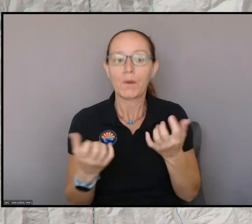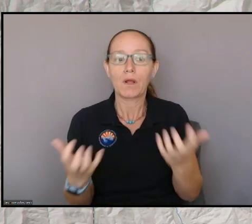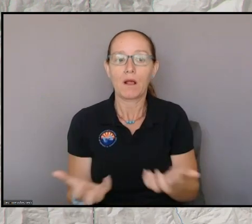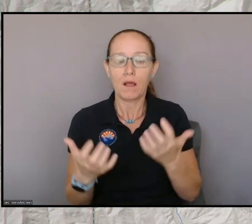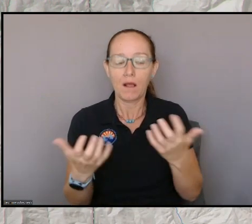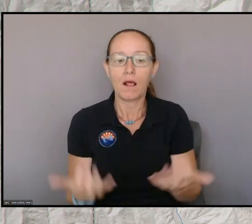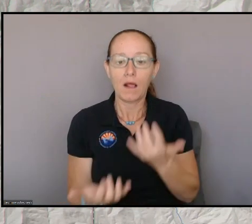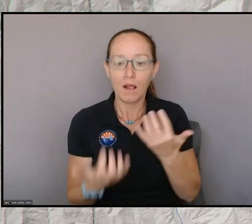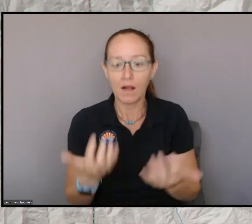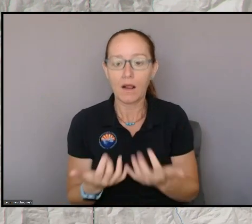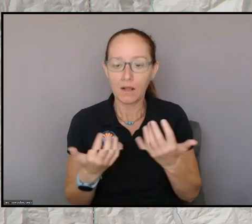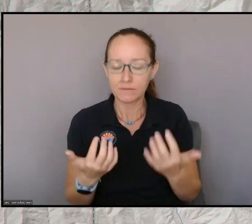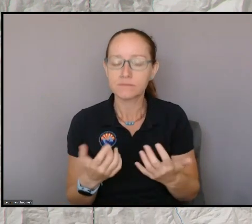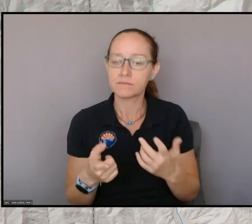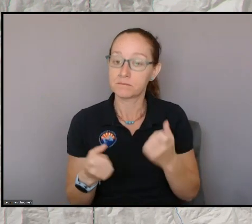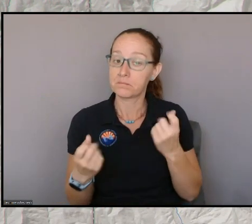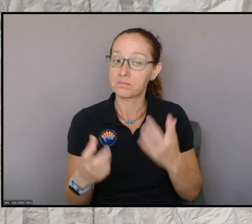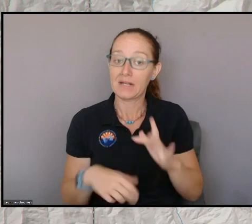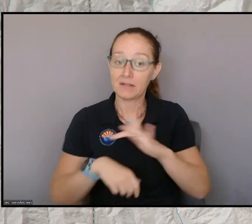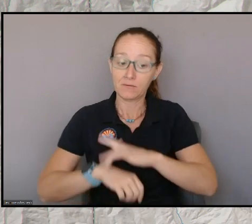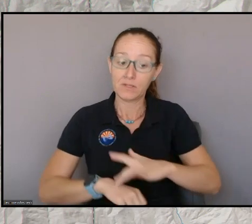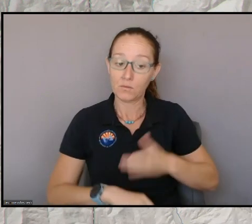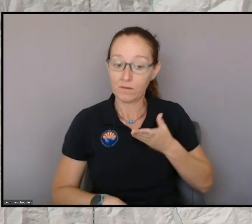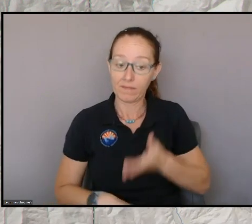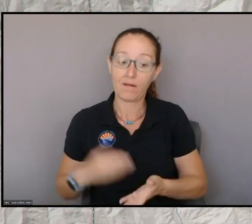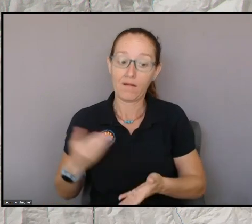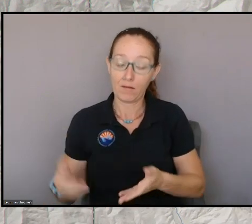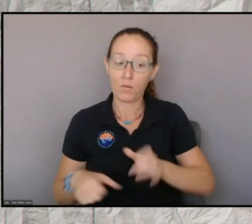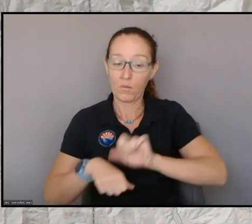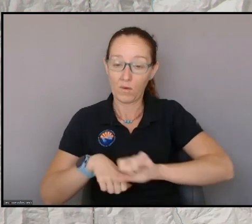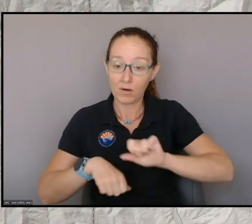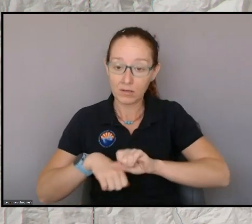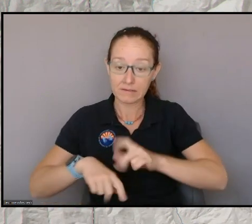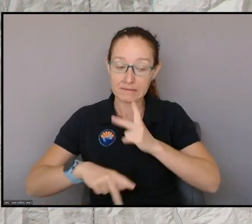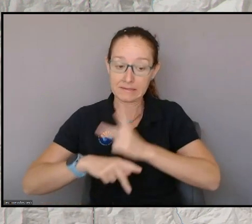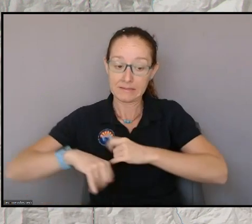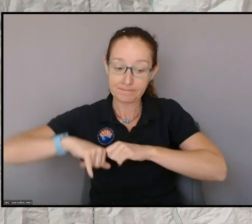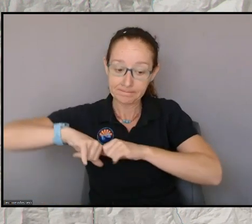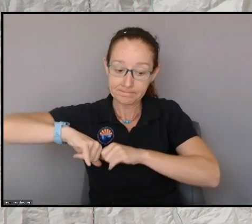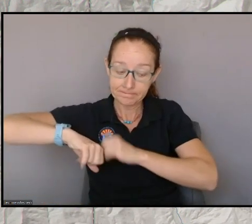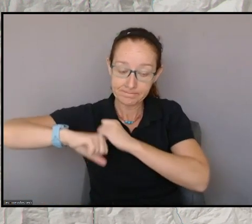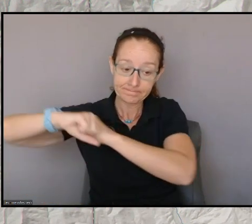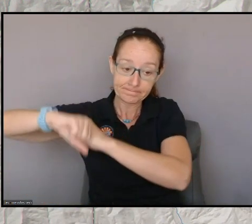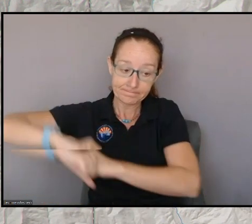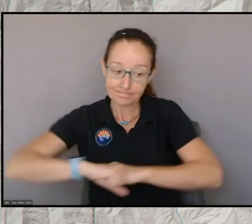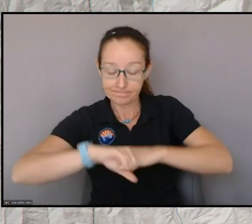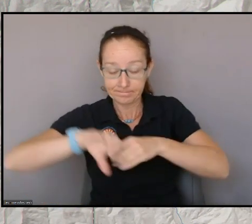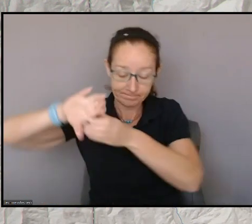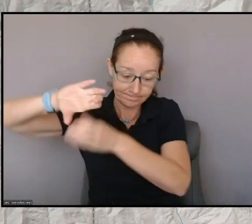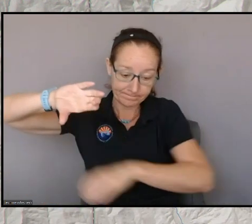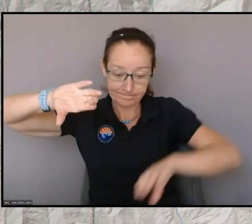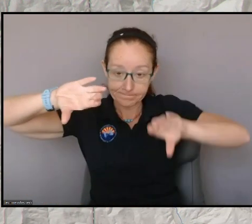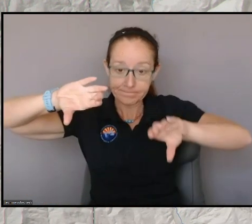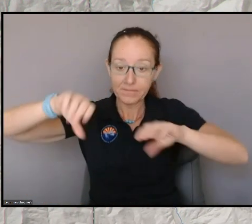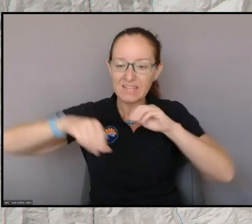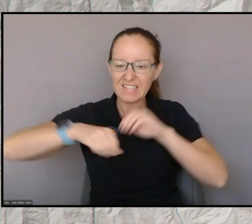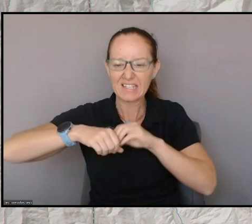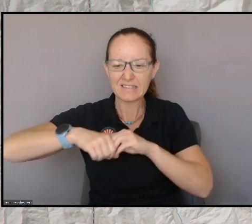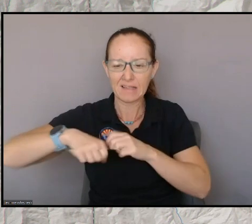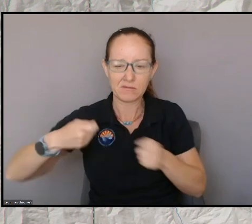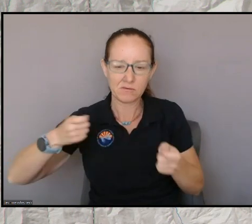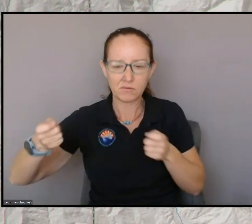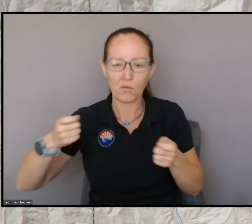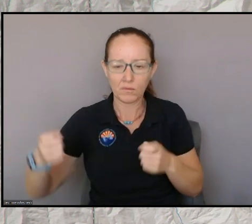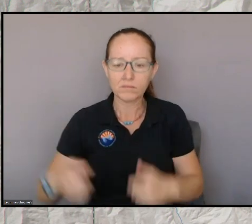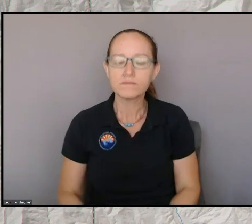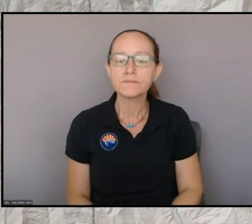of resources in that area working on that to keep it within the identified control lines, containment lines. As